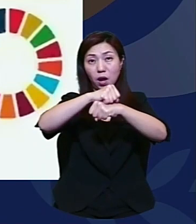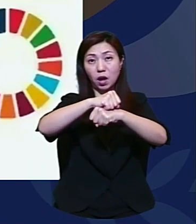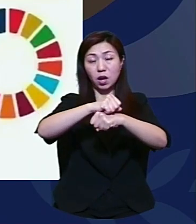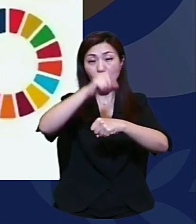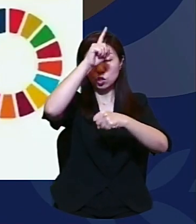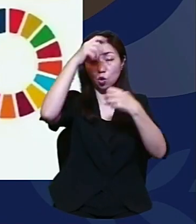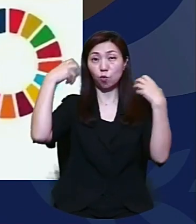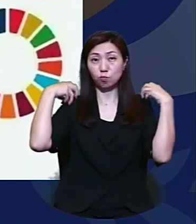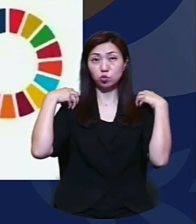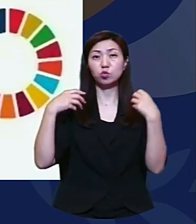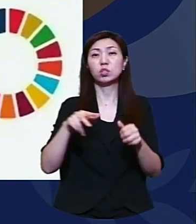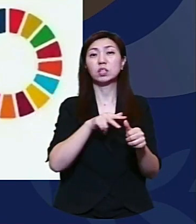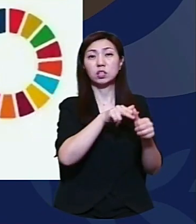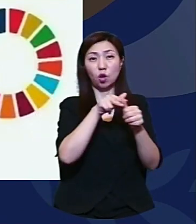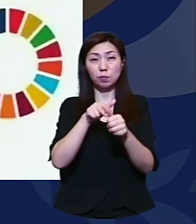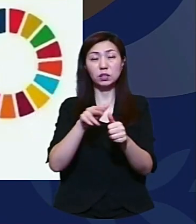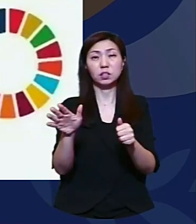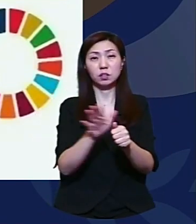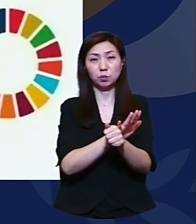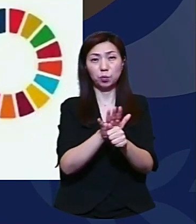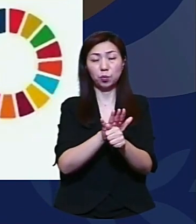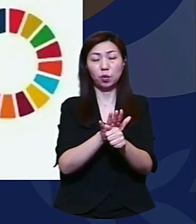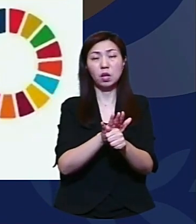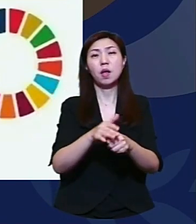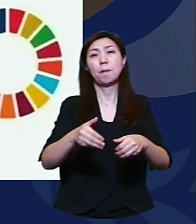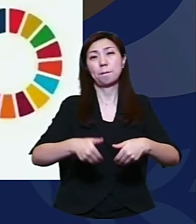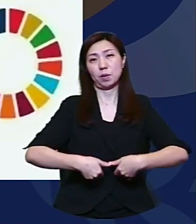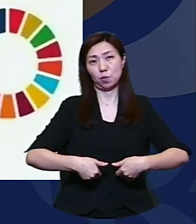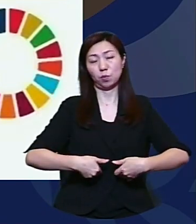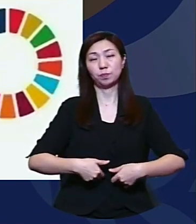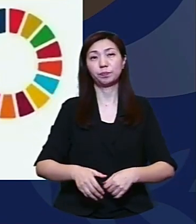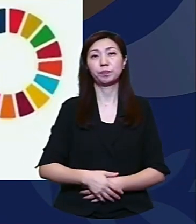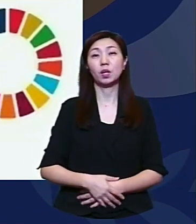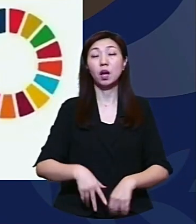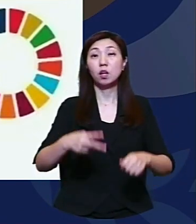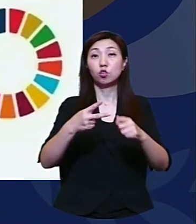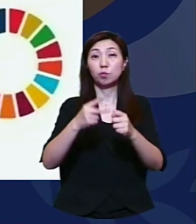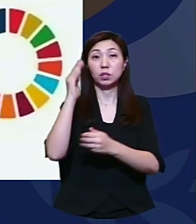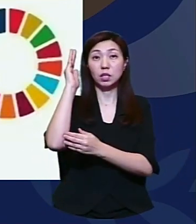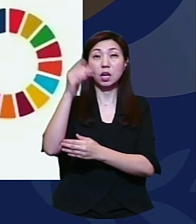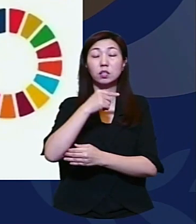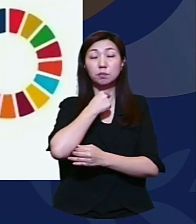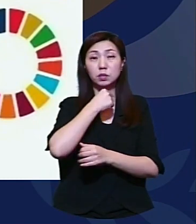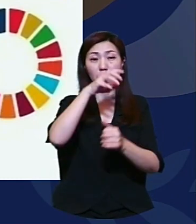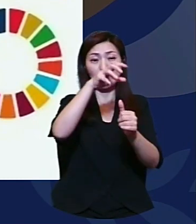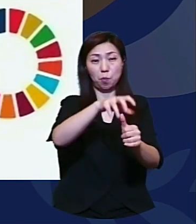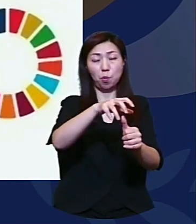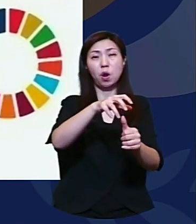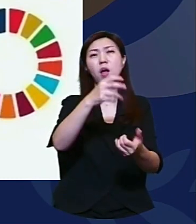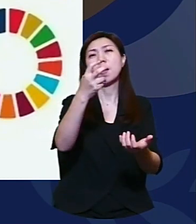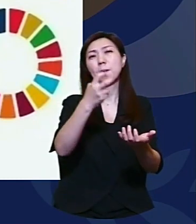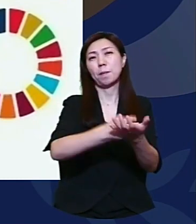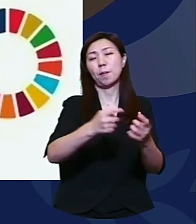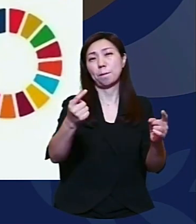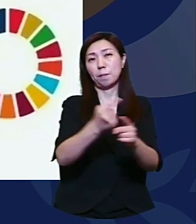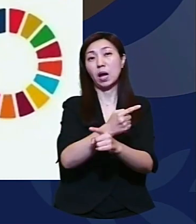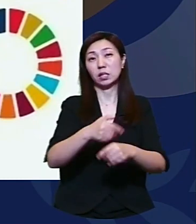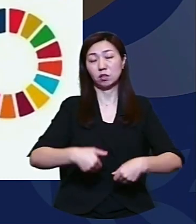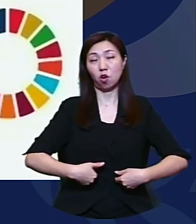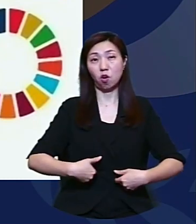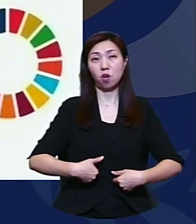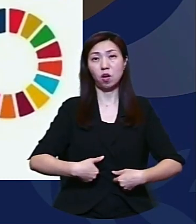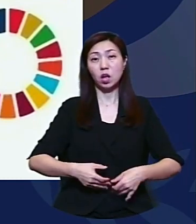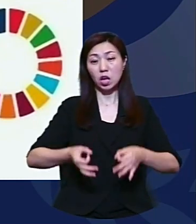one that encourages new entrants and healthy competition. Digital companies are keen to invest in markets where they can